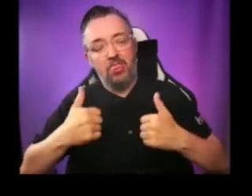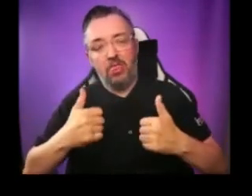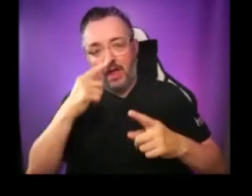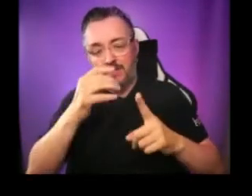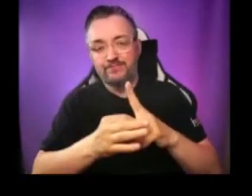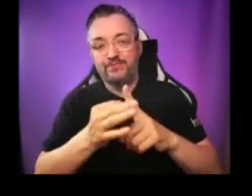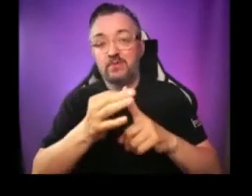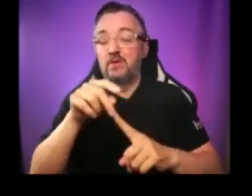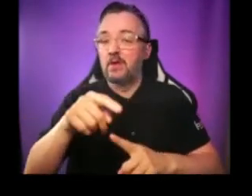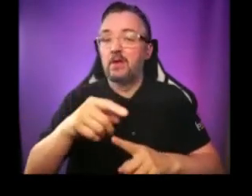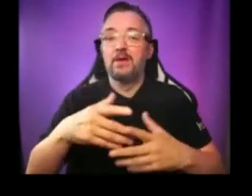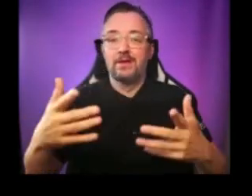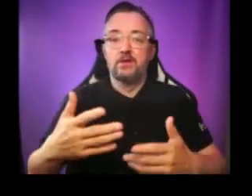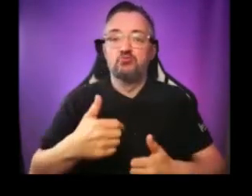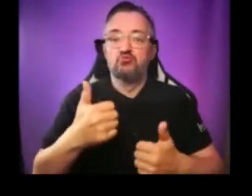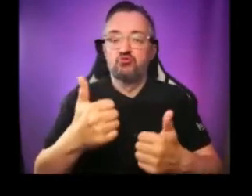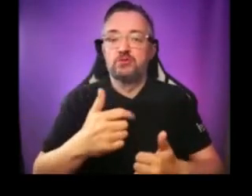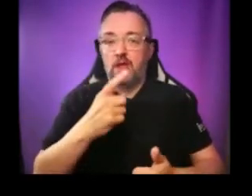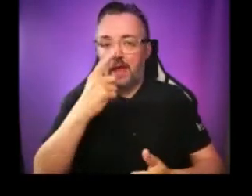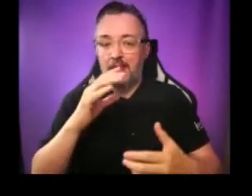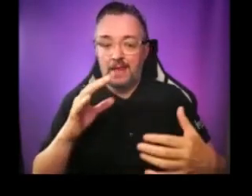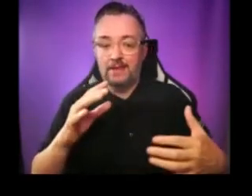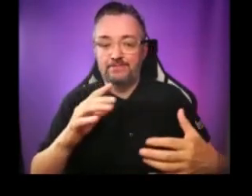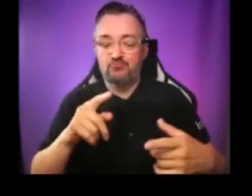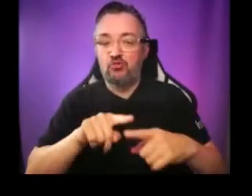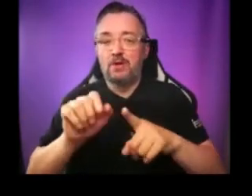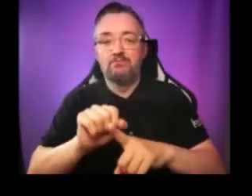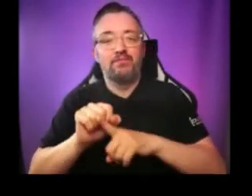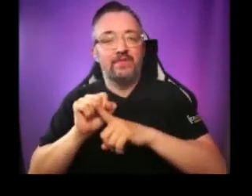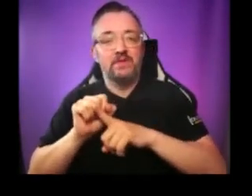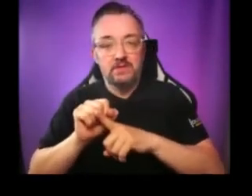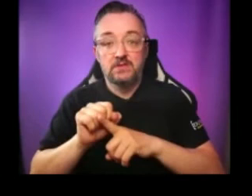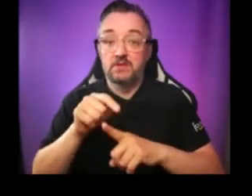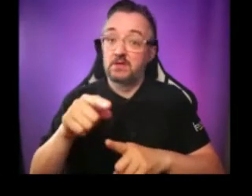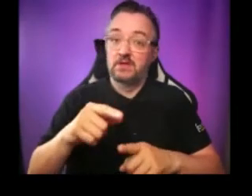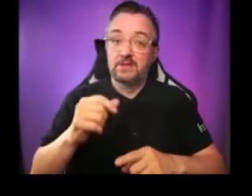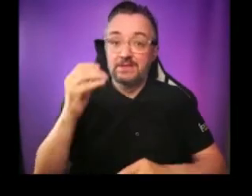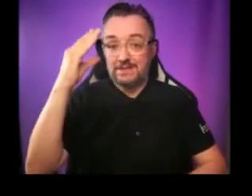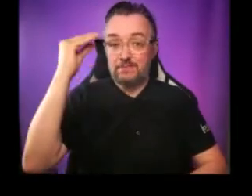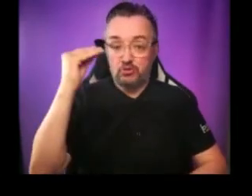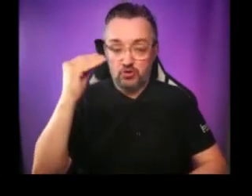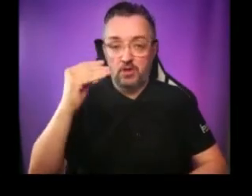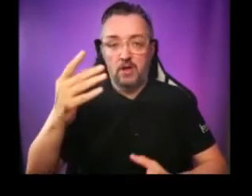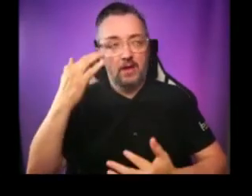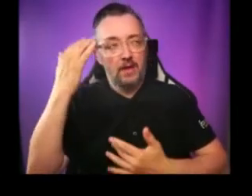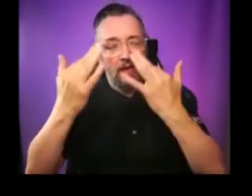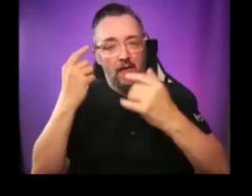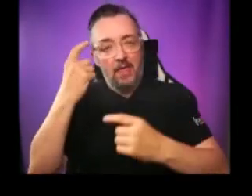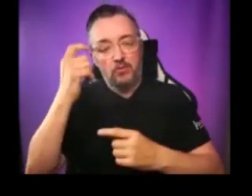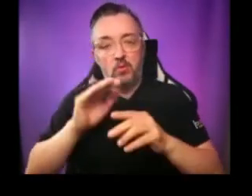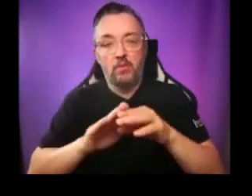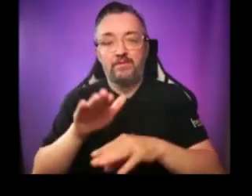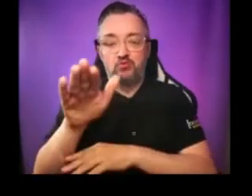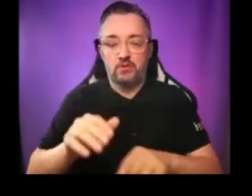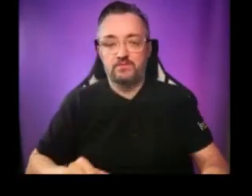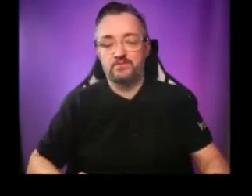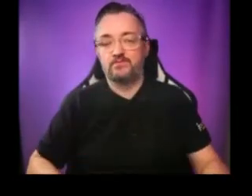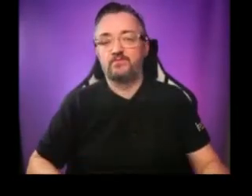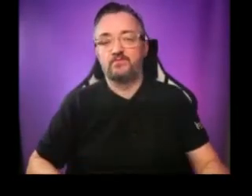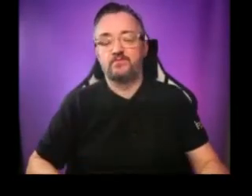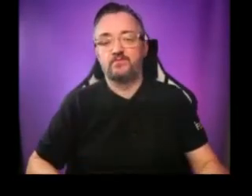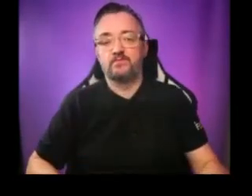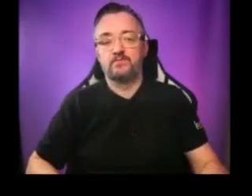really important in terms of the link to dementia prevention and supporting brain health and thinking to the future. Recall that there's